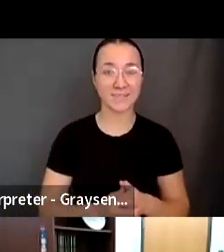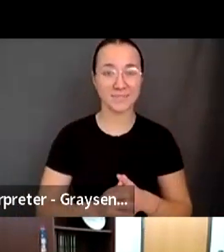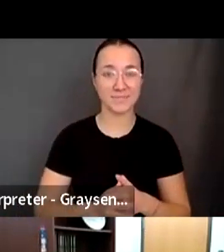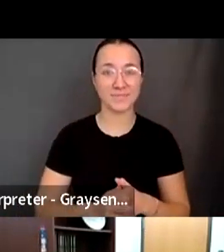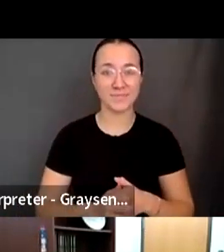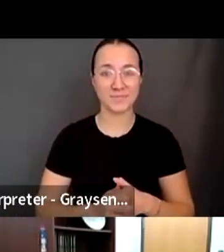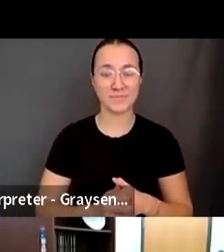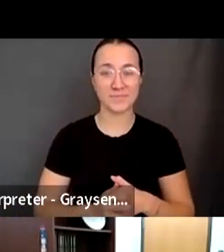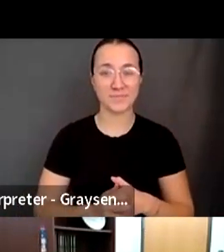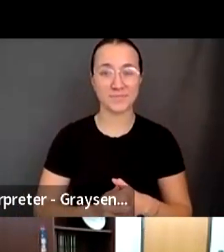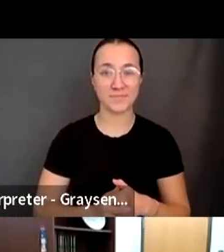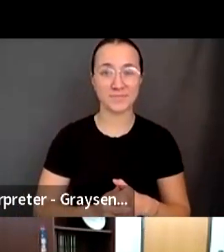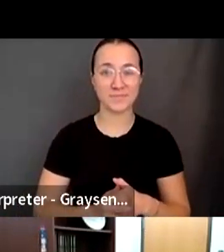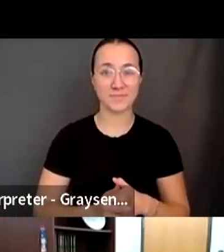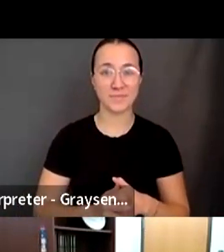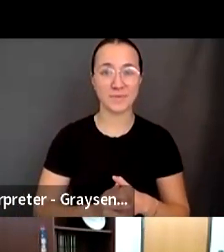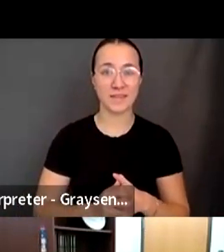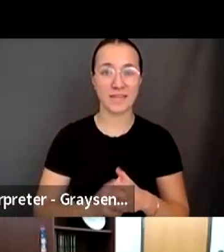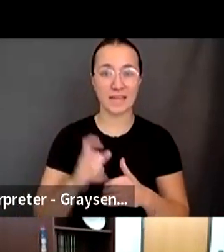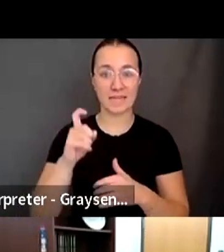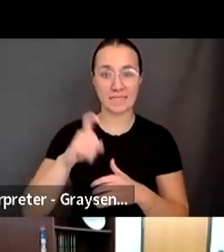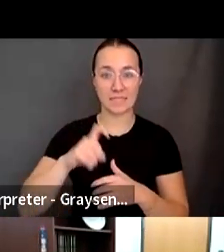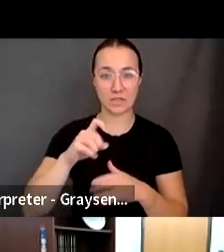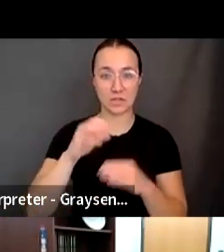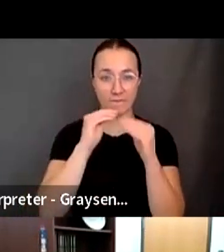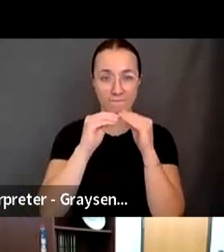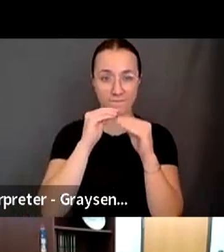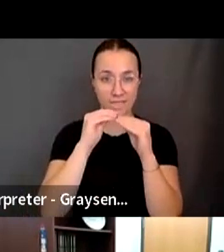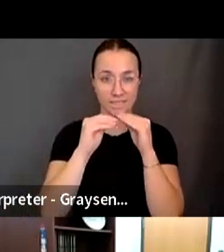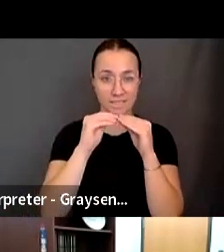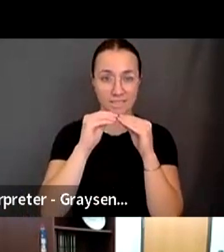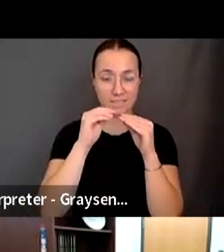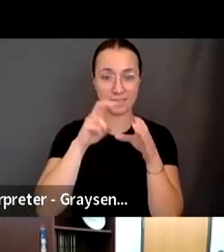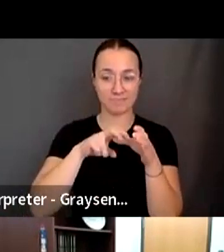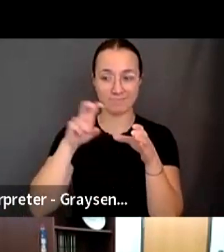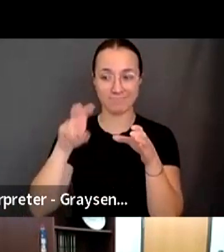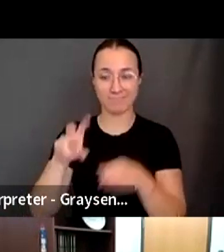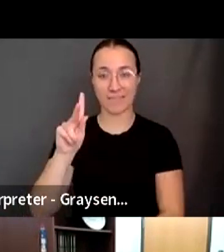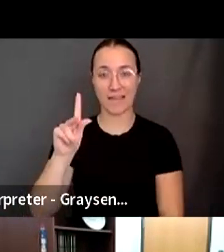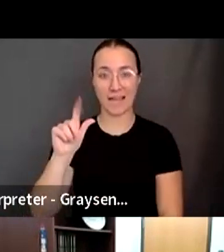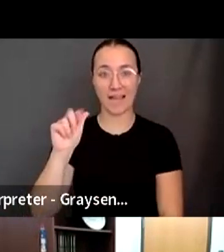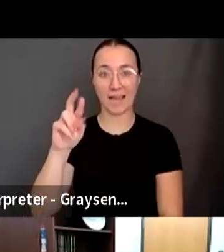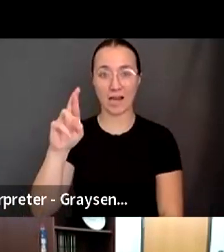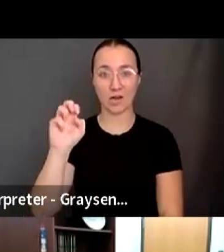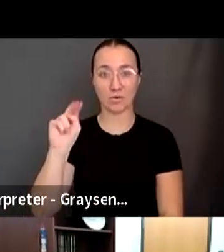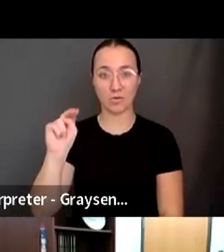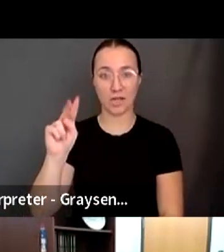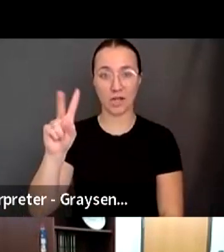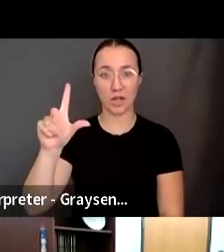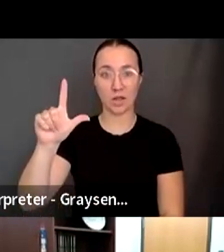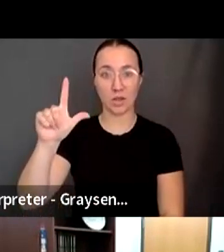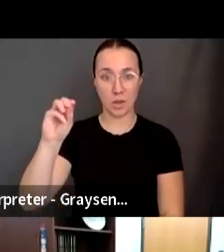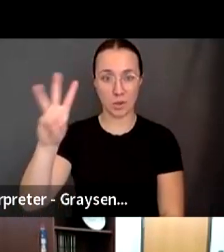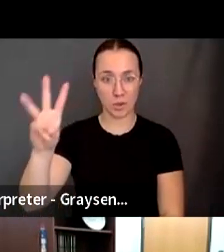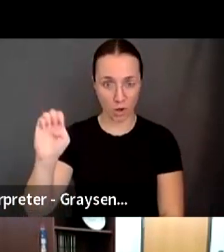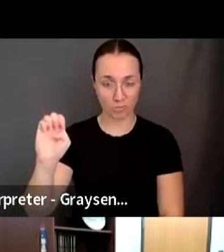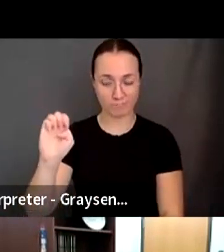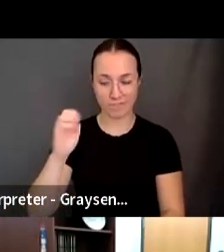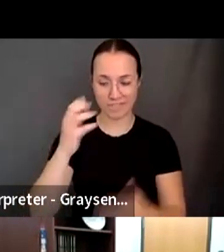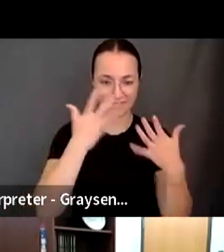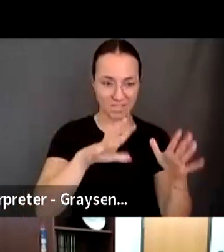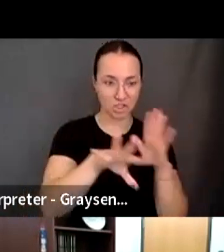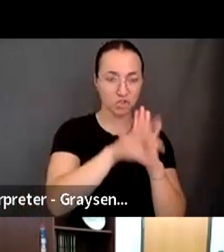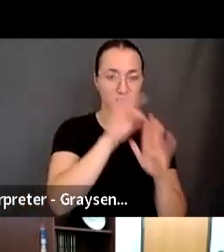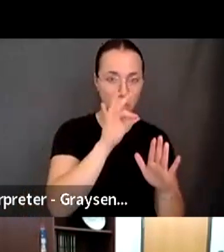And I will need to edit this to take Karen Lowe out of the running since she has been chosen